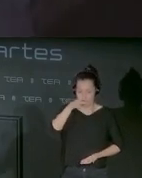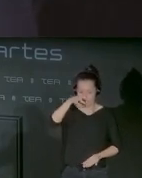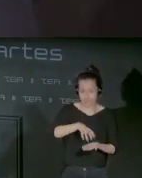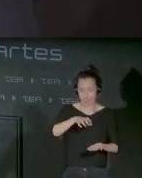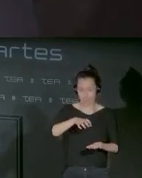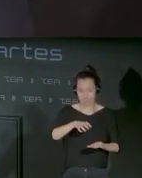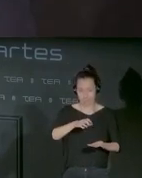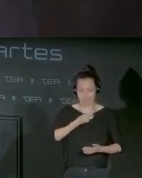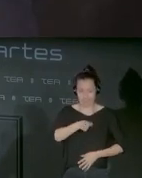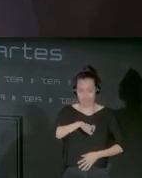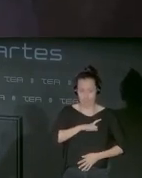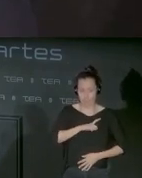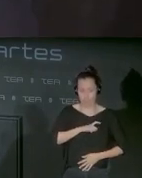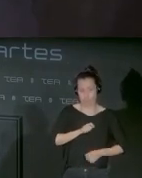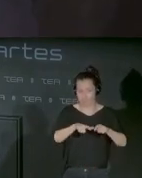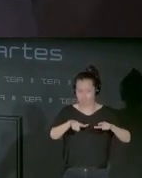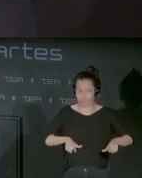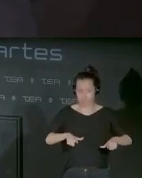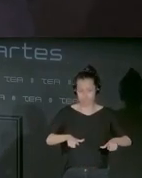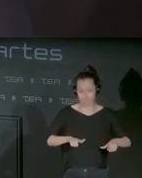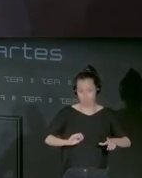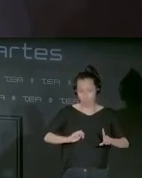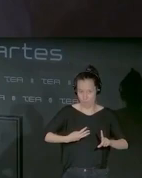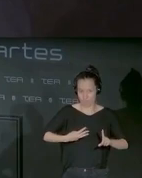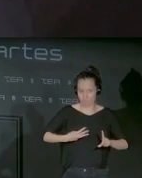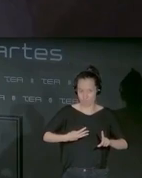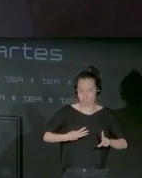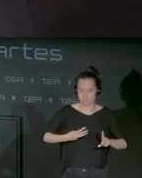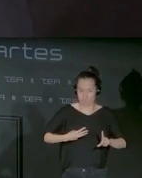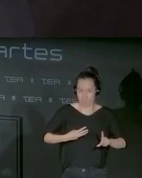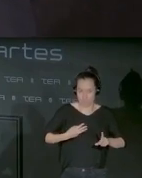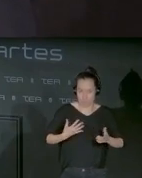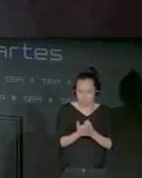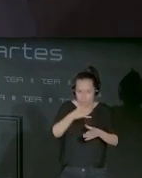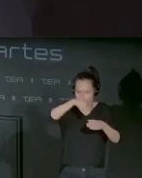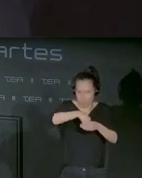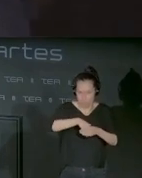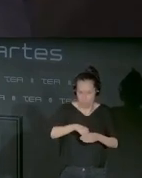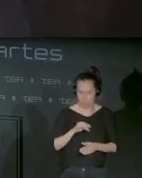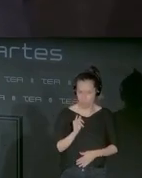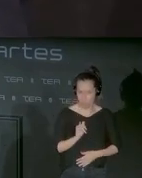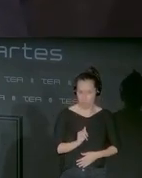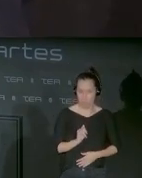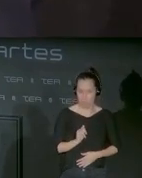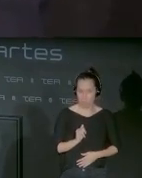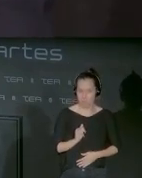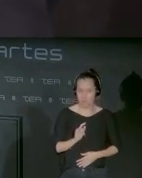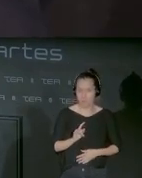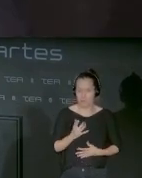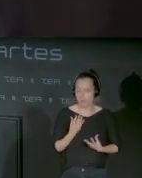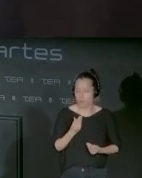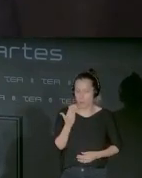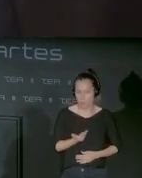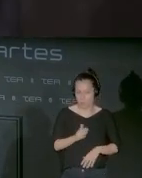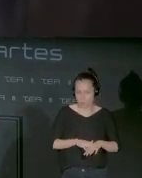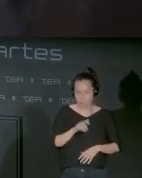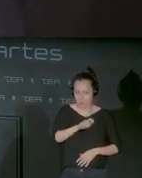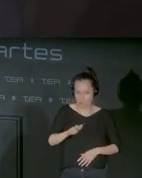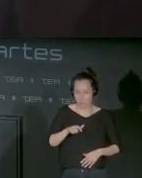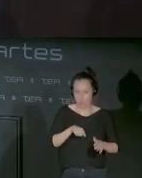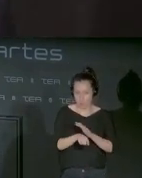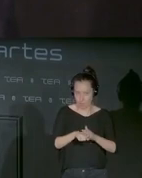place, has been quite useful and very well welcomed by the audiovisual sector and video game sector. Just to put something, everything in a one